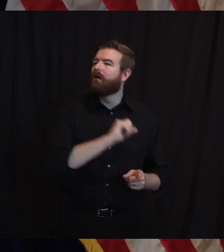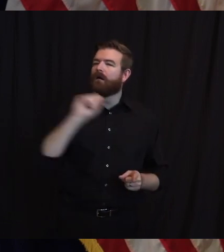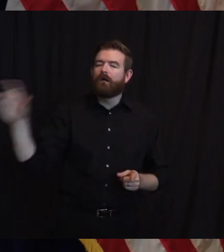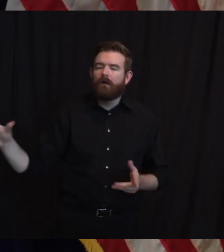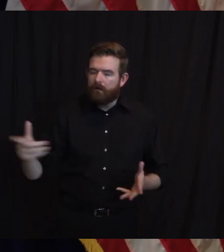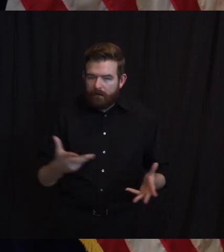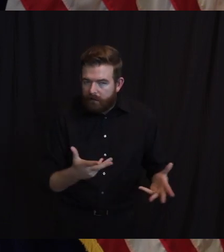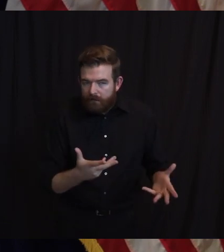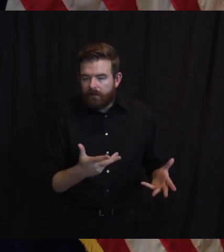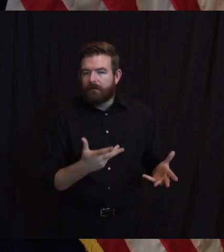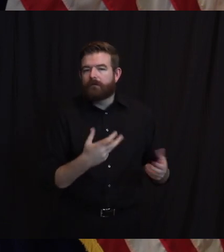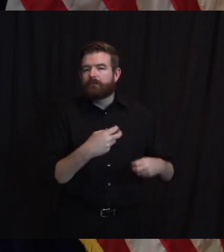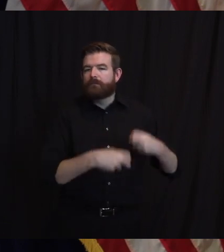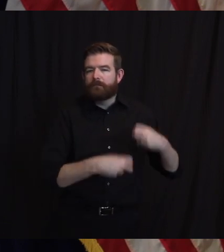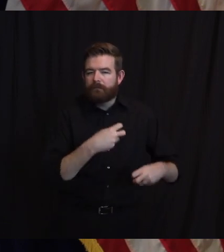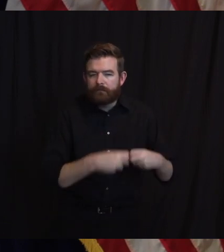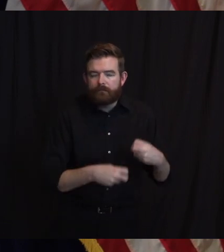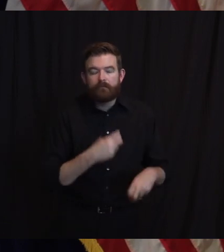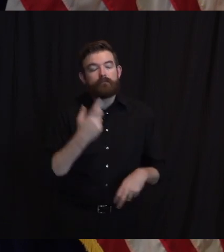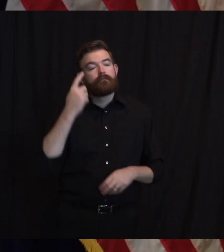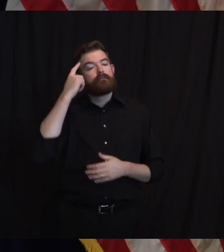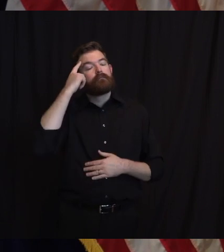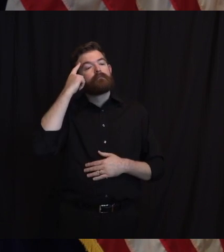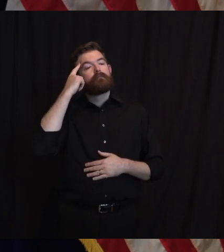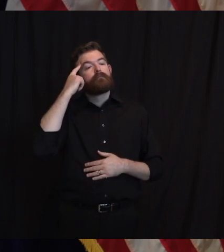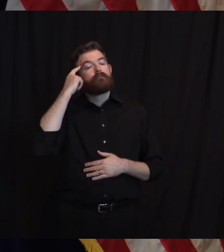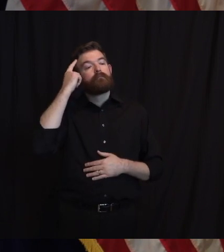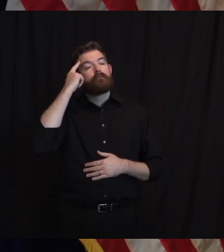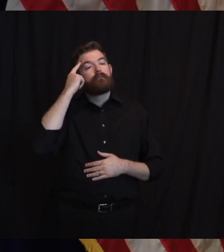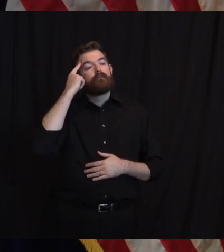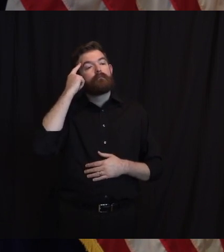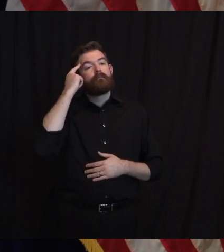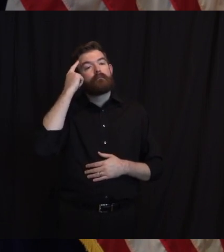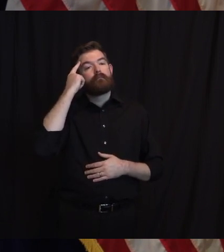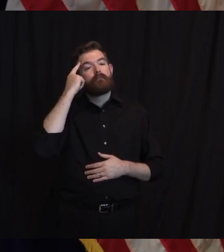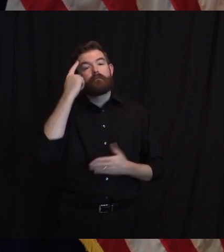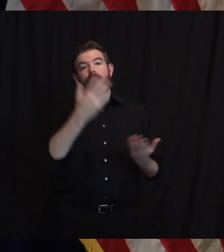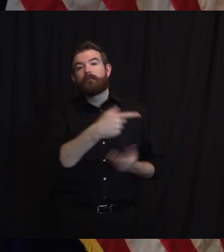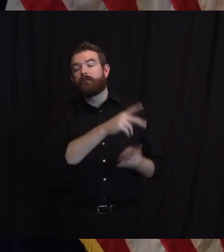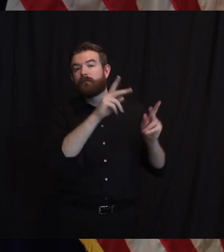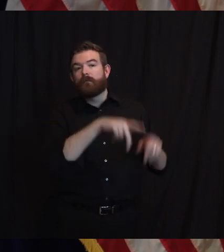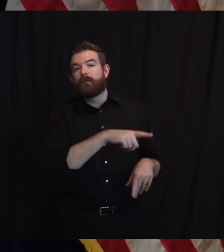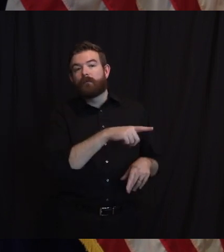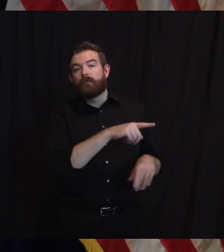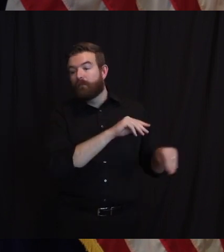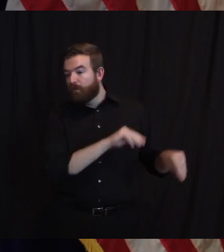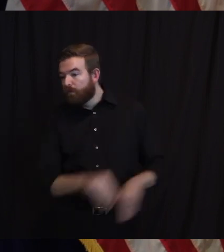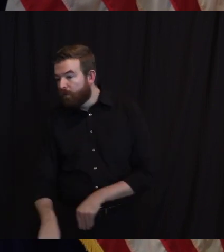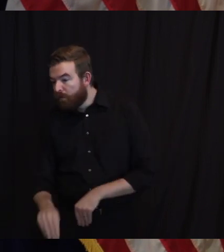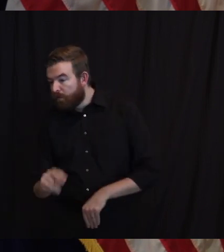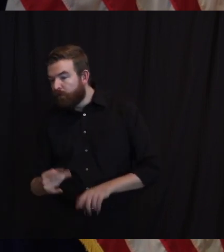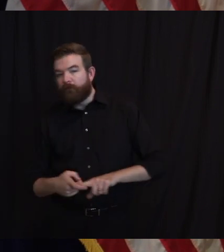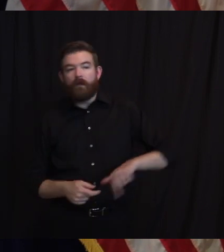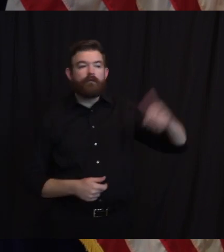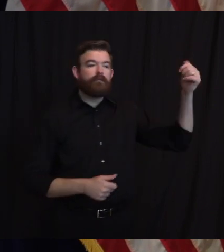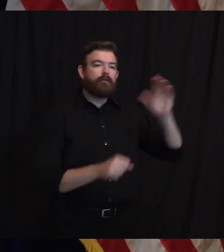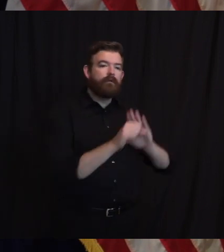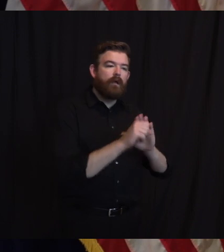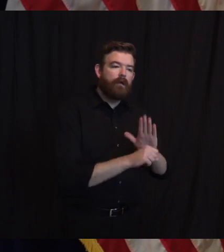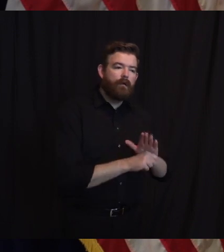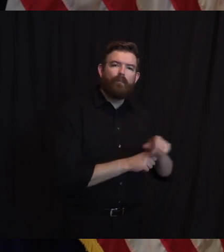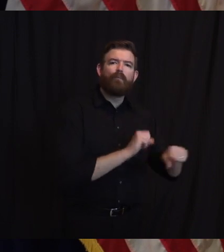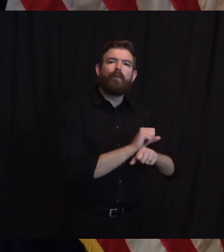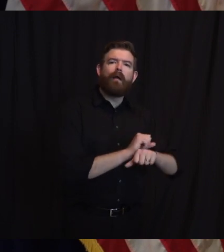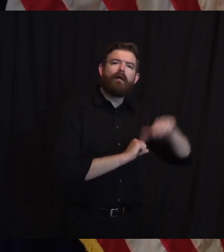very specific to that. It was a cross-state issue. So the company this morning has got presence in both New York and New Jersey, and there's some